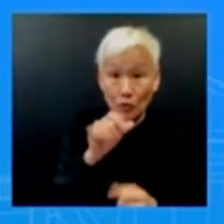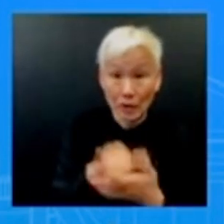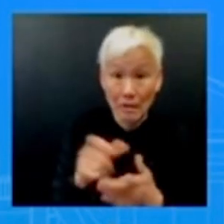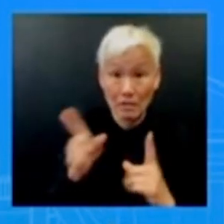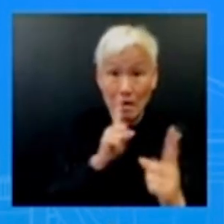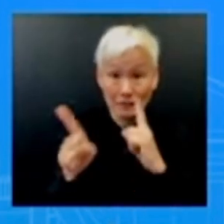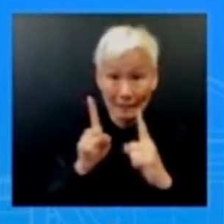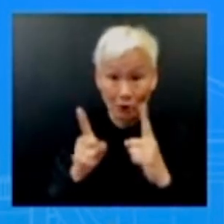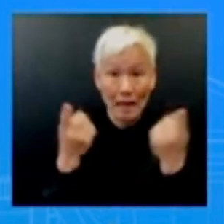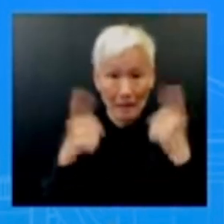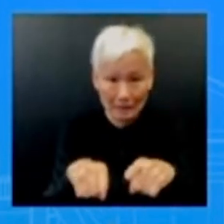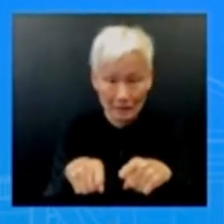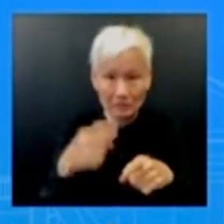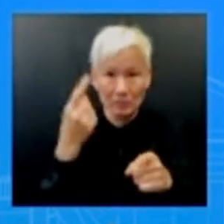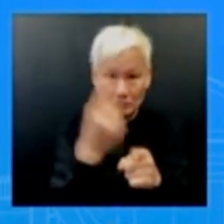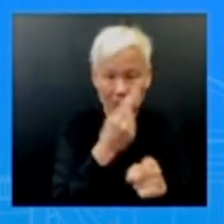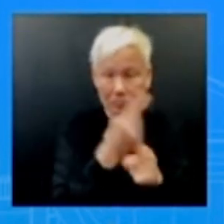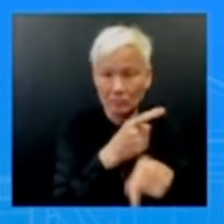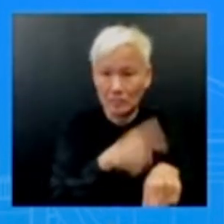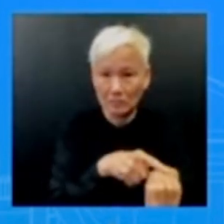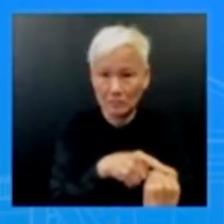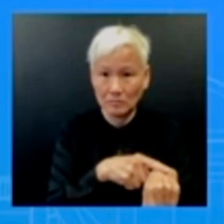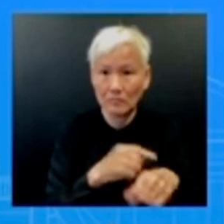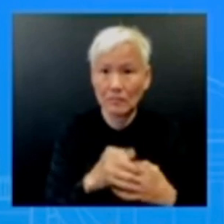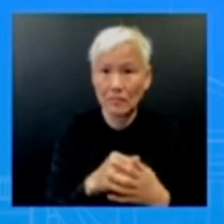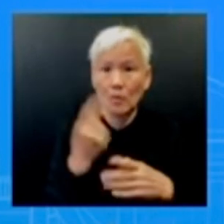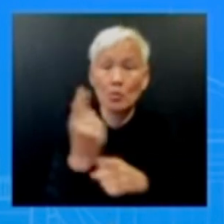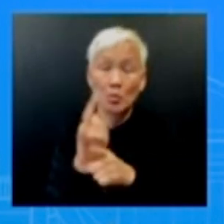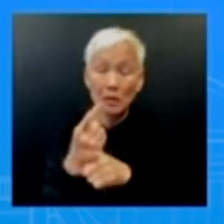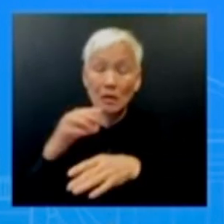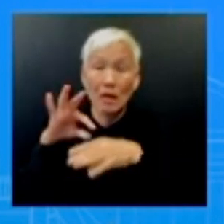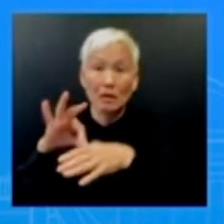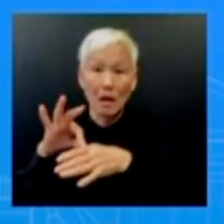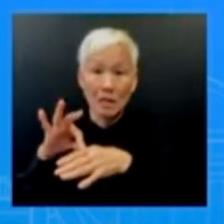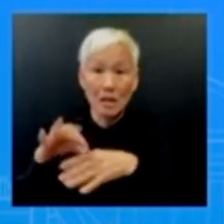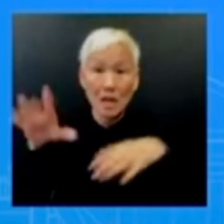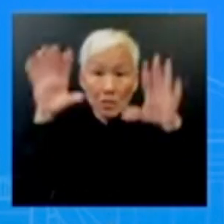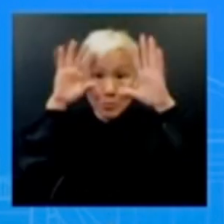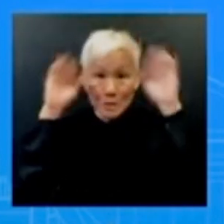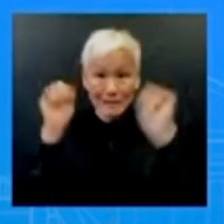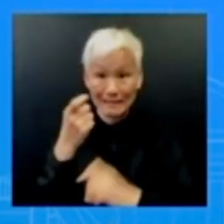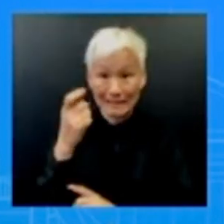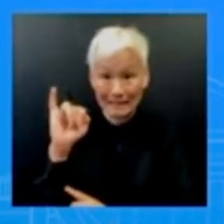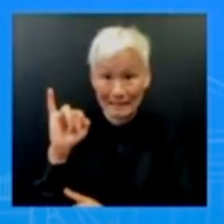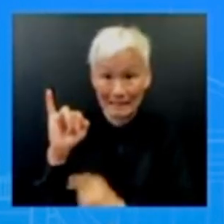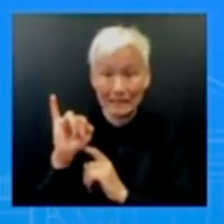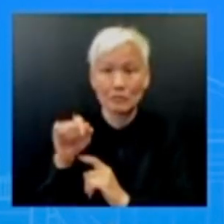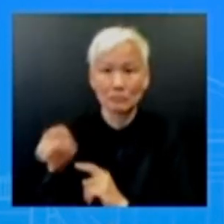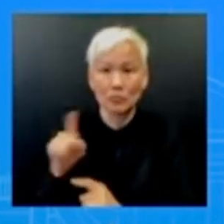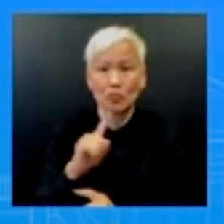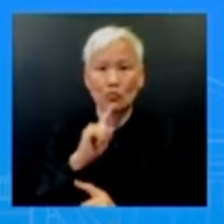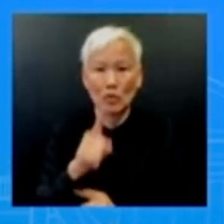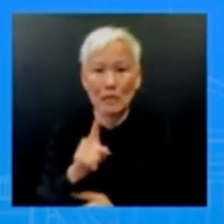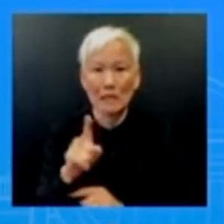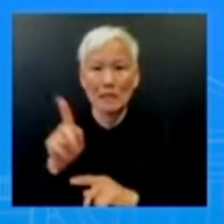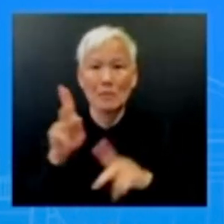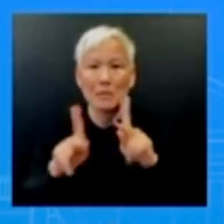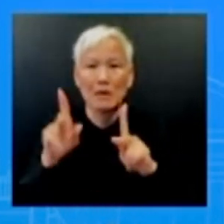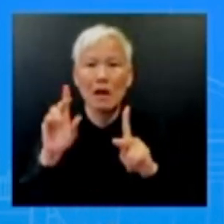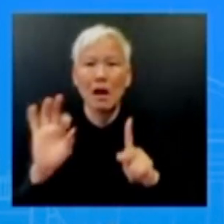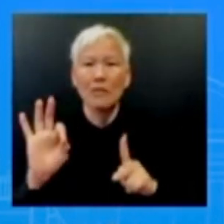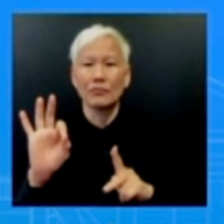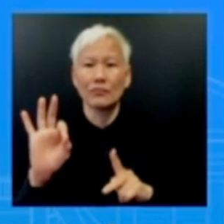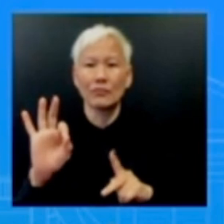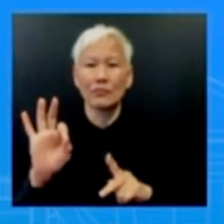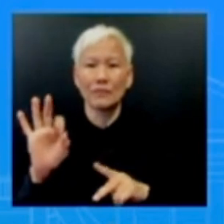context. President Xi's been kind of busy of late. I mean, he had the People's Congress, which just ended. Now he's in Moscow. So look, when it's the